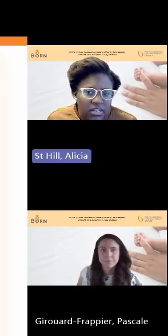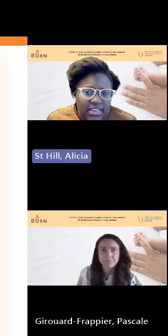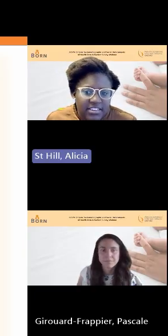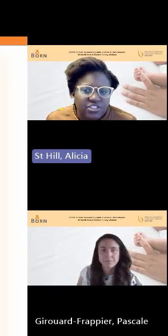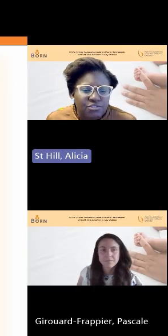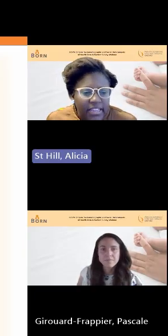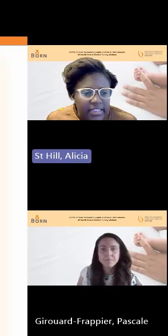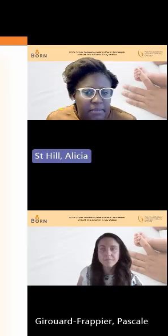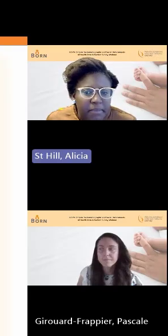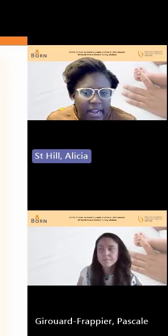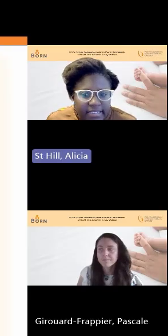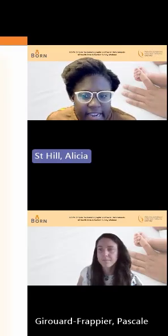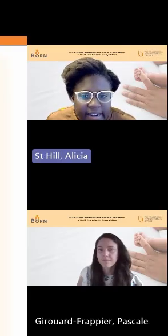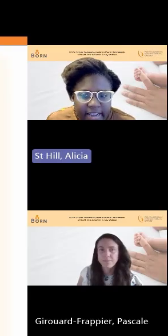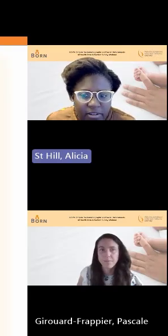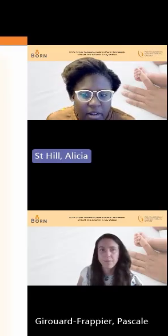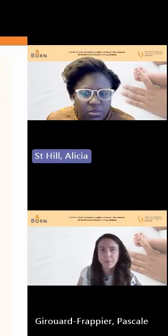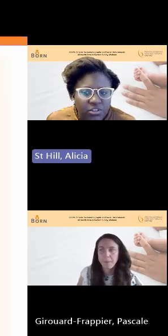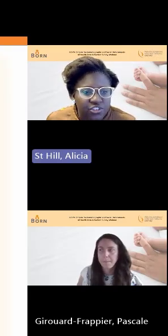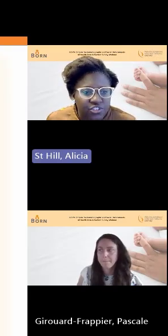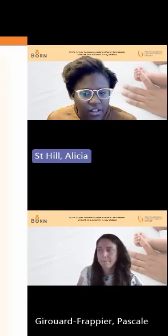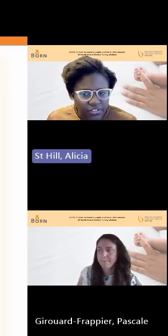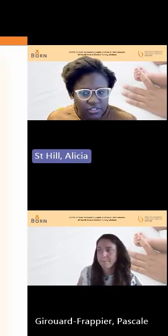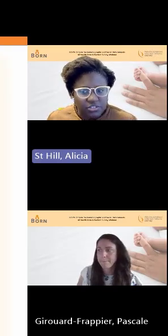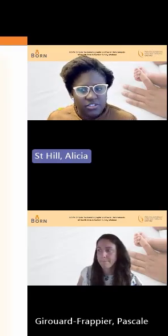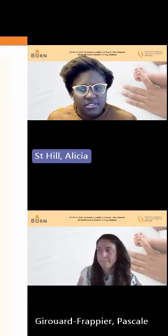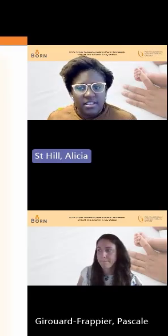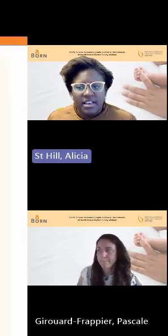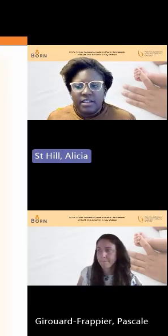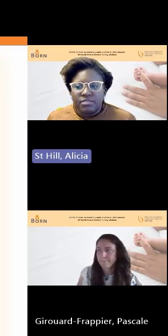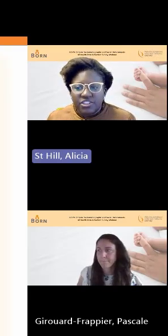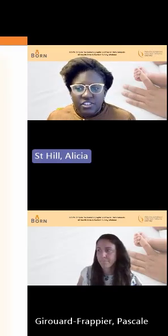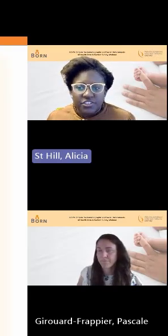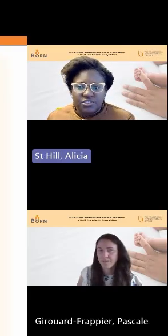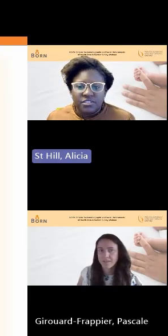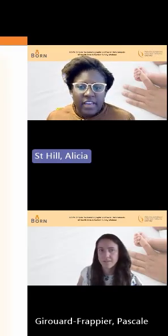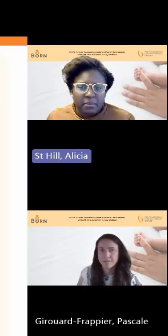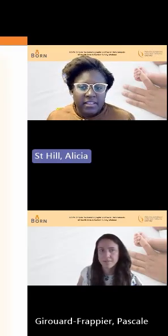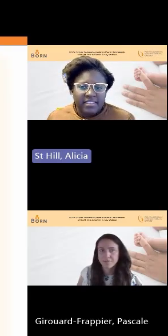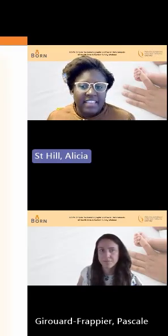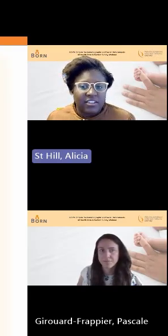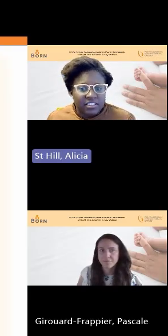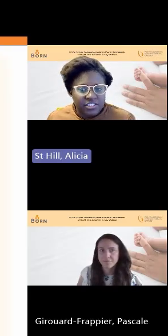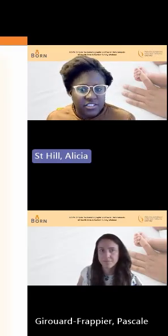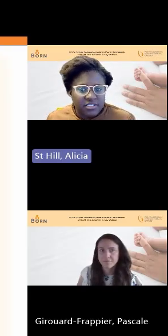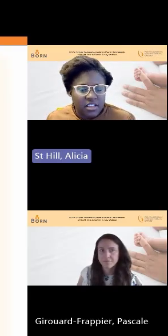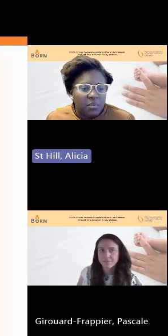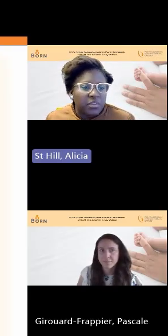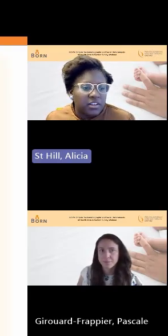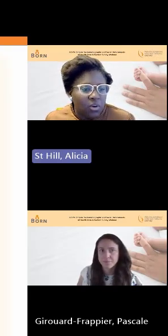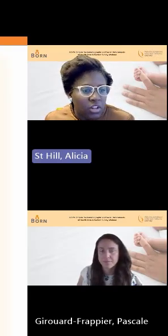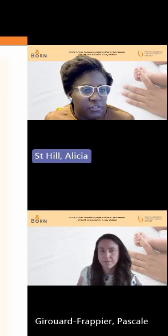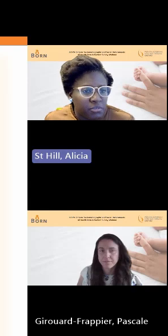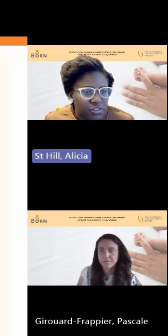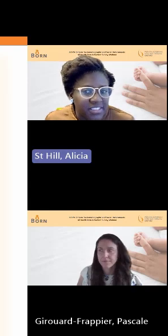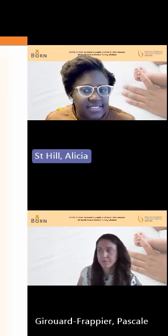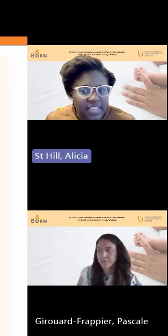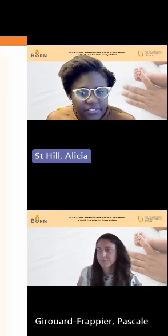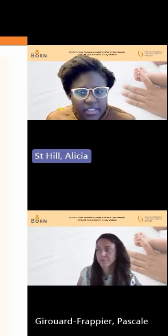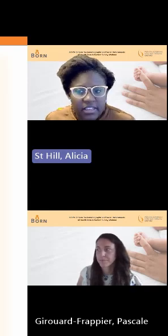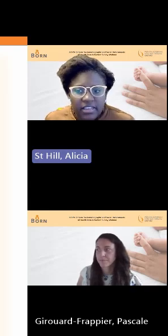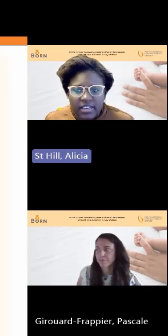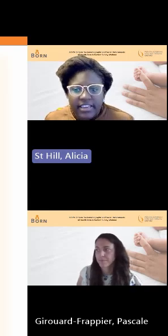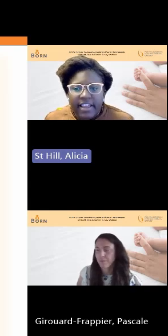at Born to directly impact care and outcomes with digital health solutions that reach individuals and families and their clinicians with the goal of improving